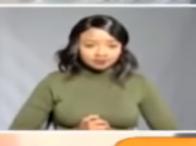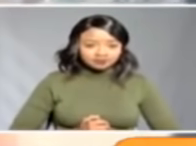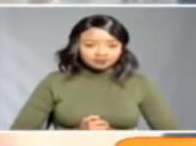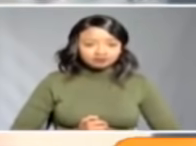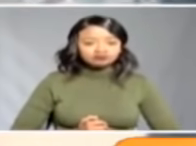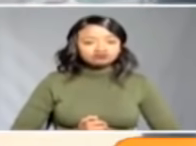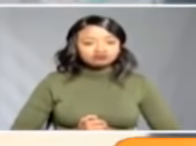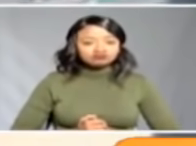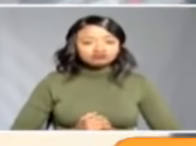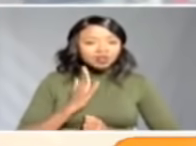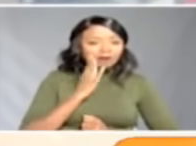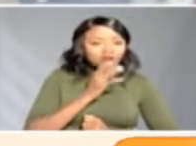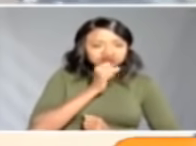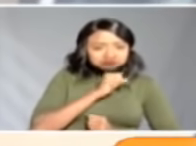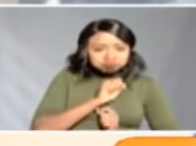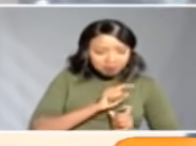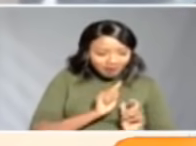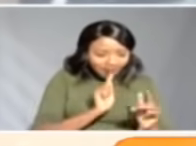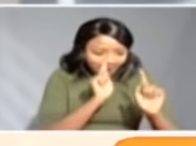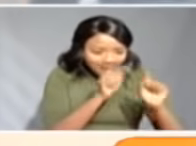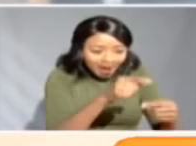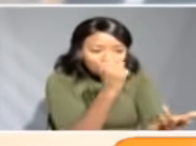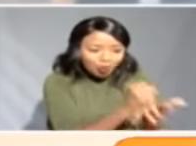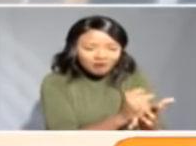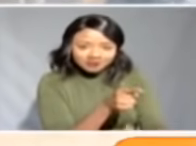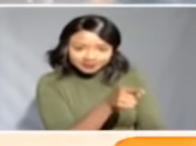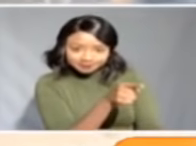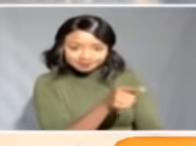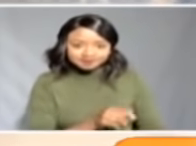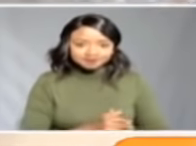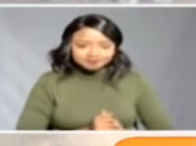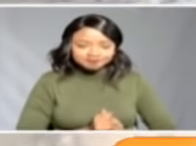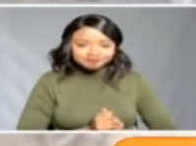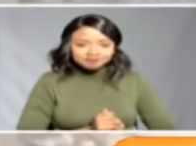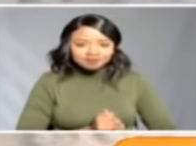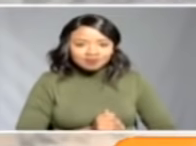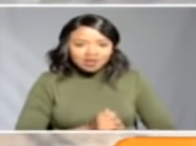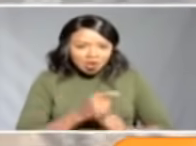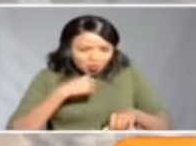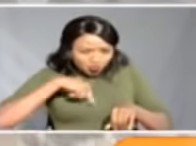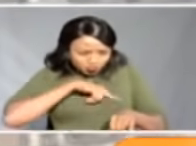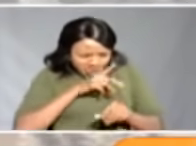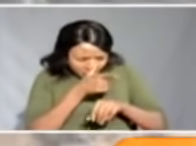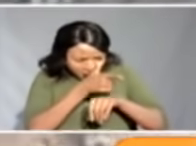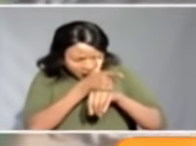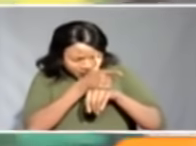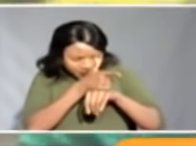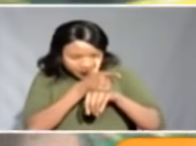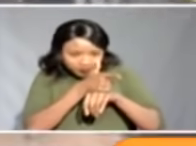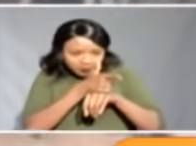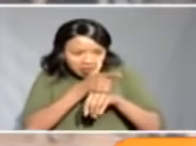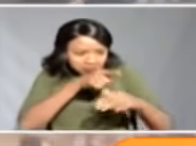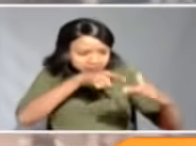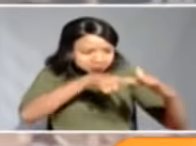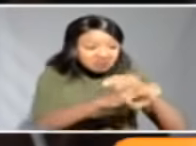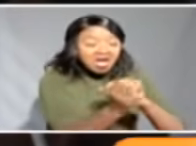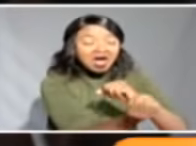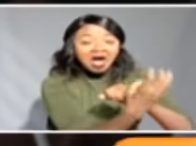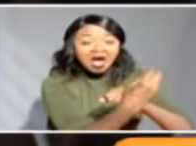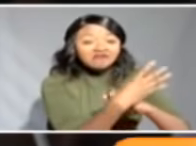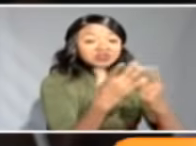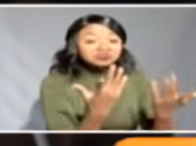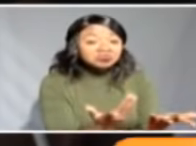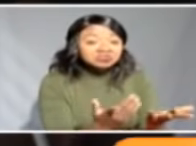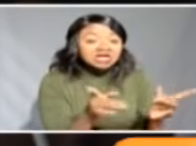the grandmother gets into this office. We are recording from outside. She gets the same advice.